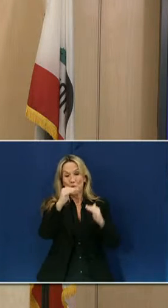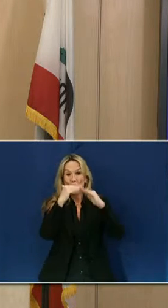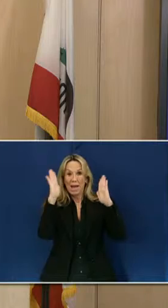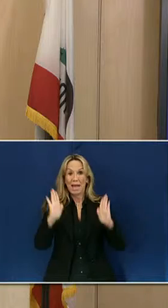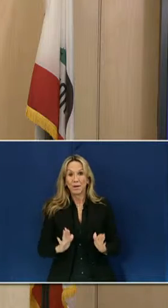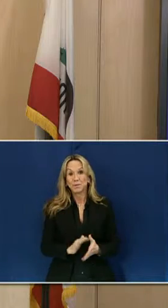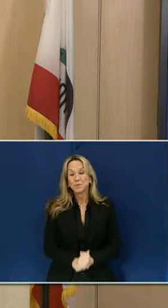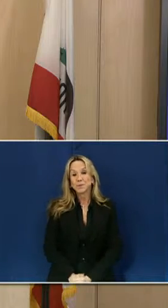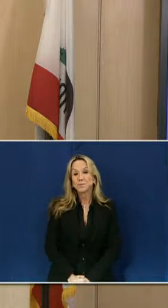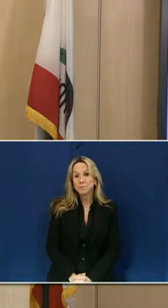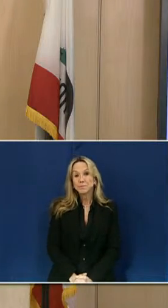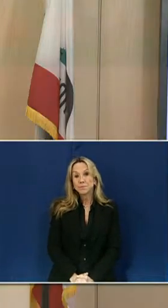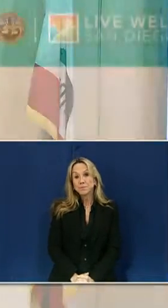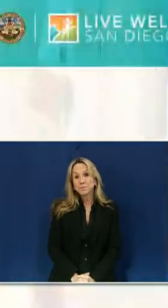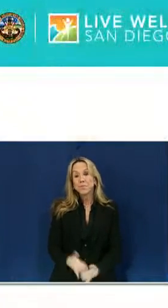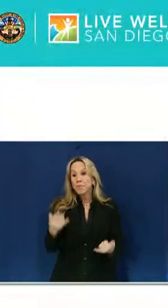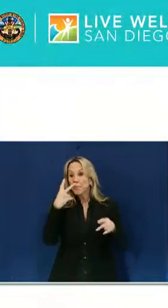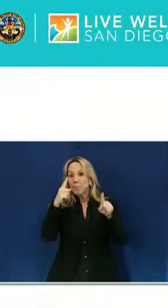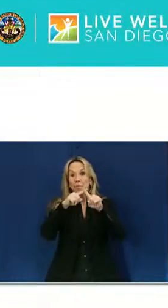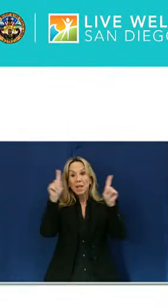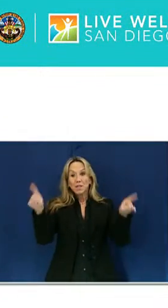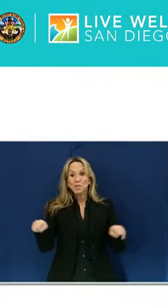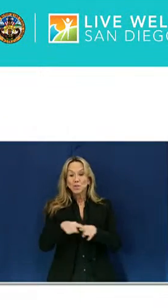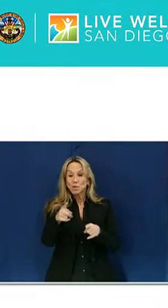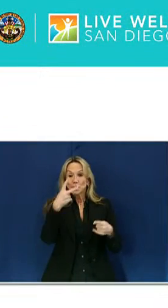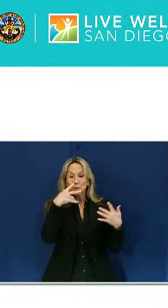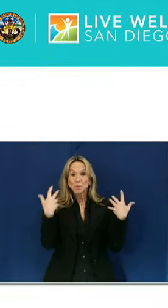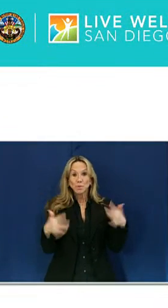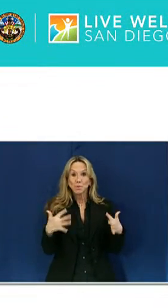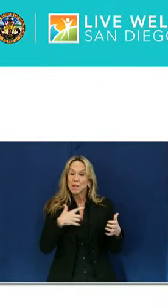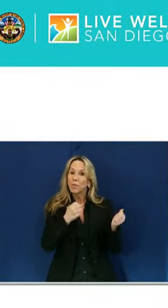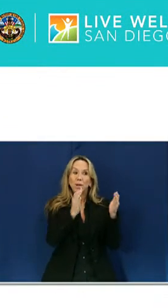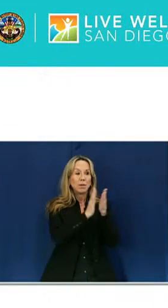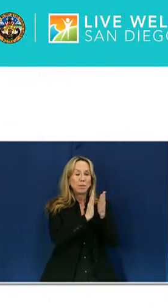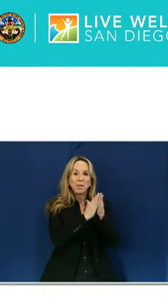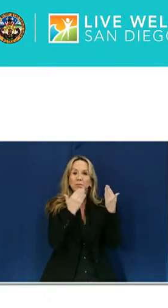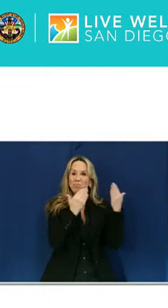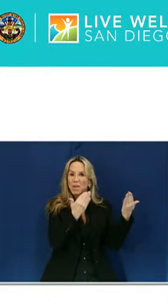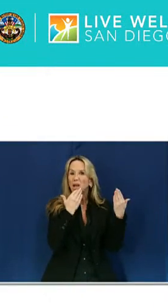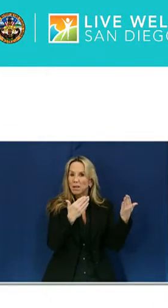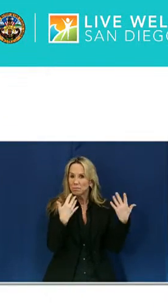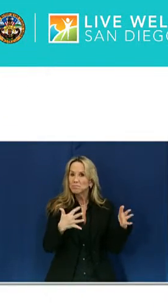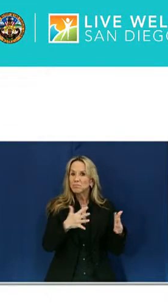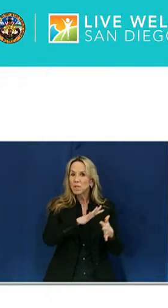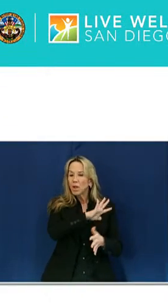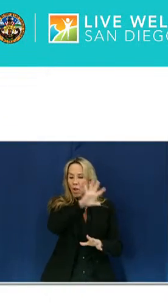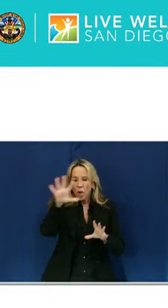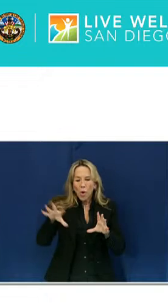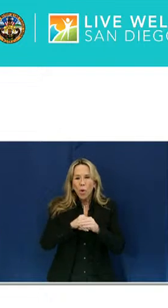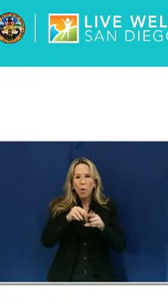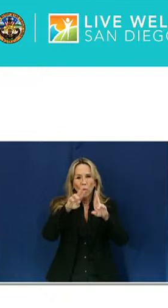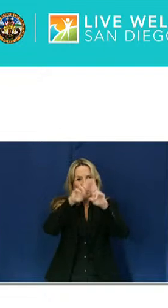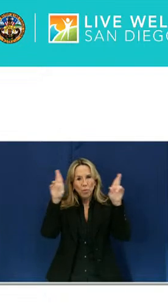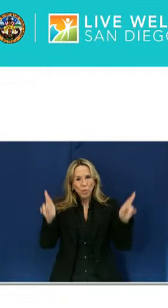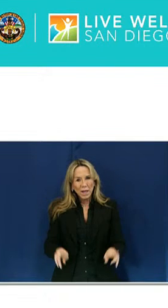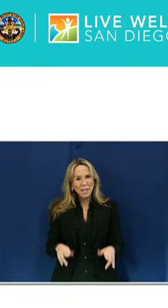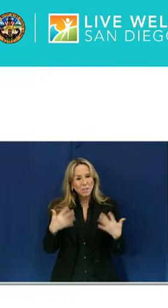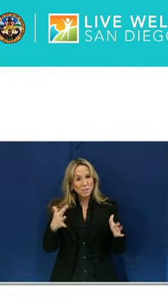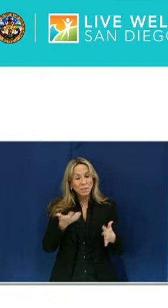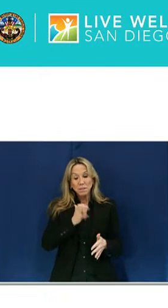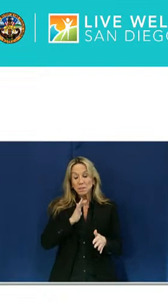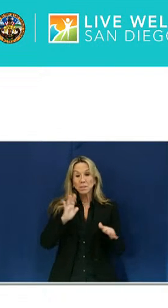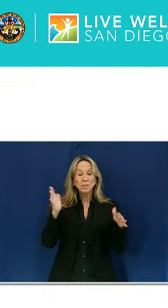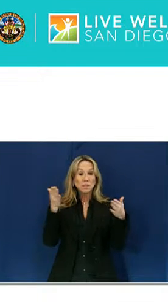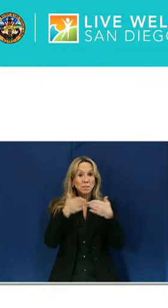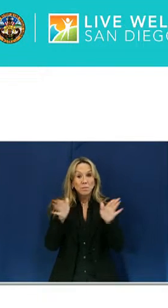jump into our charts for today. You see an incredible testing effort. I want to commend the entire region for this, both our public health